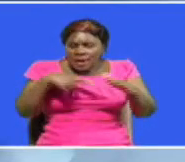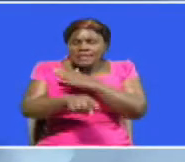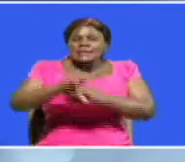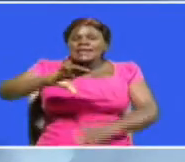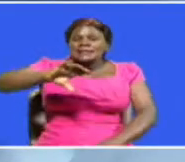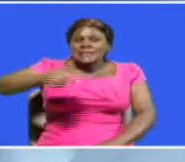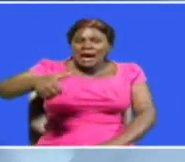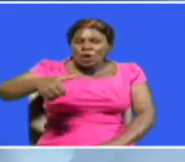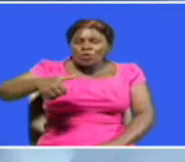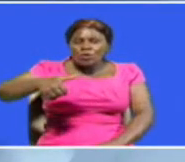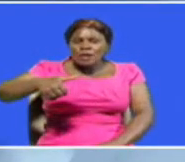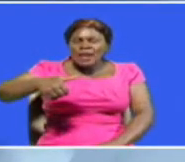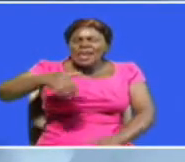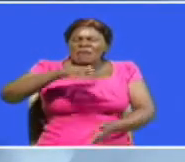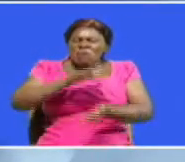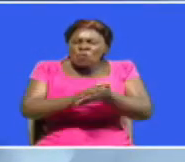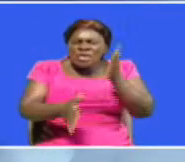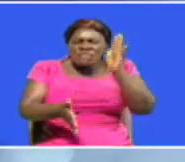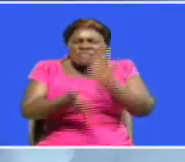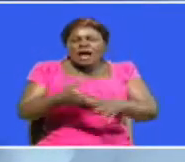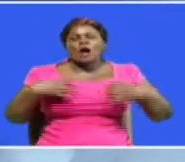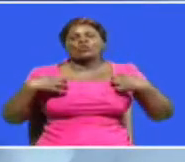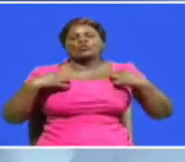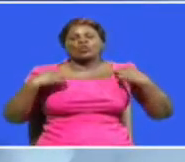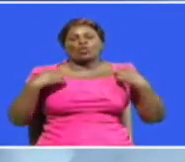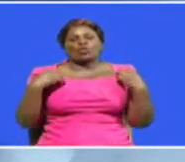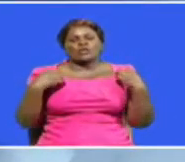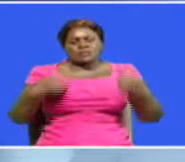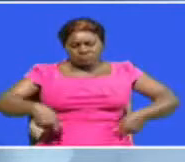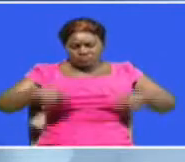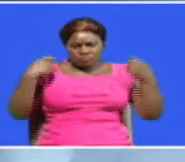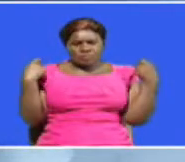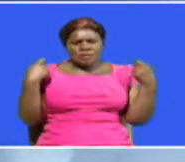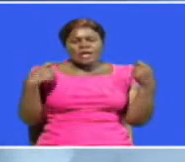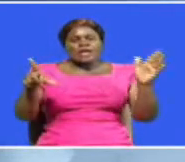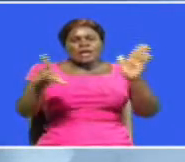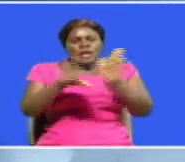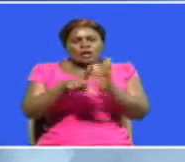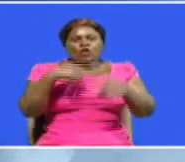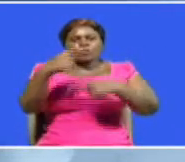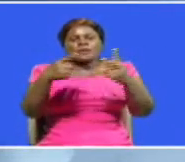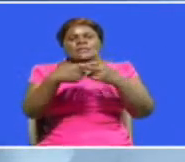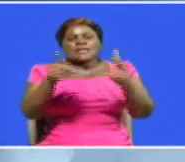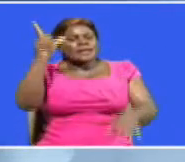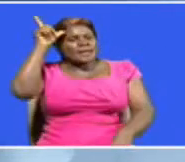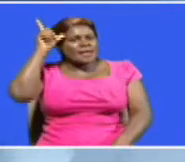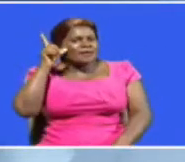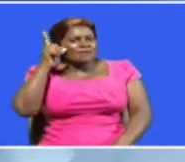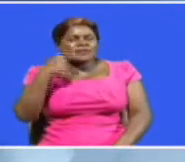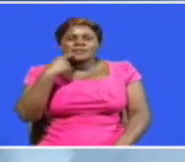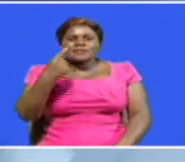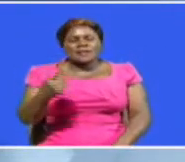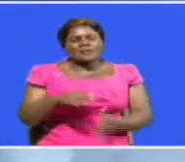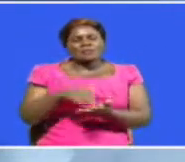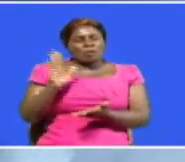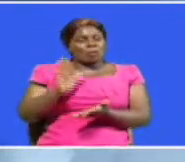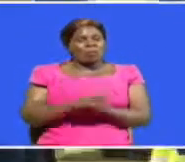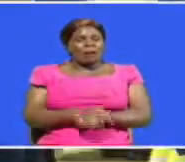town stark naked. Now, this comes as the legal process commences. Elvis Koske reports.